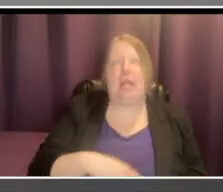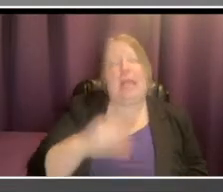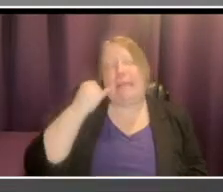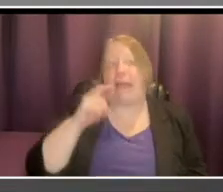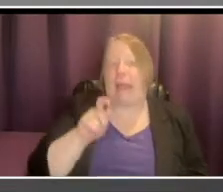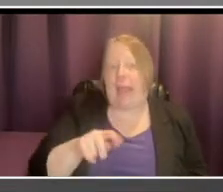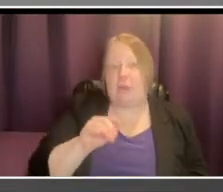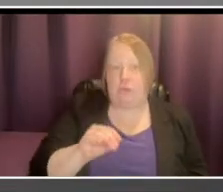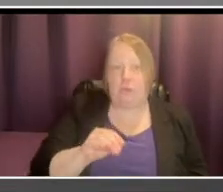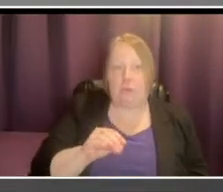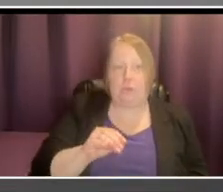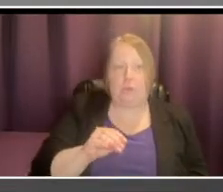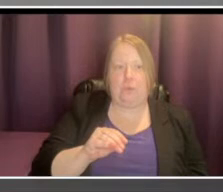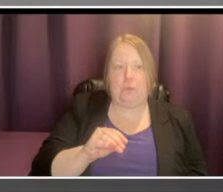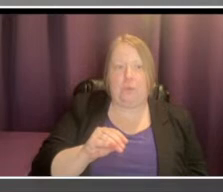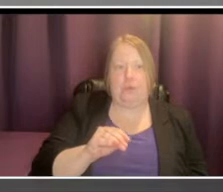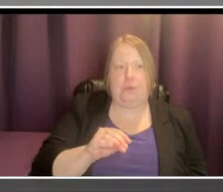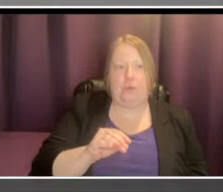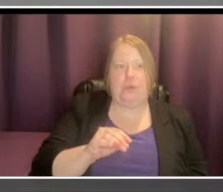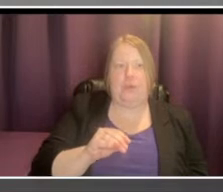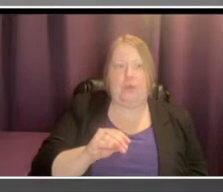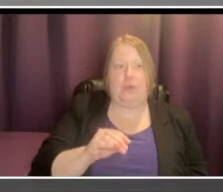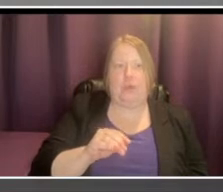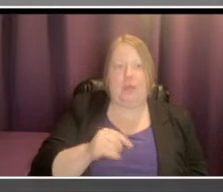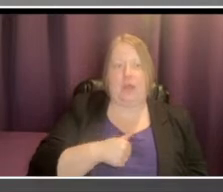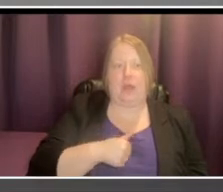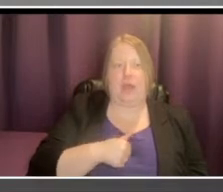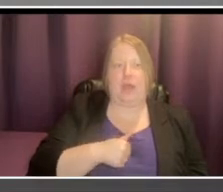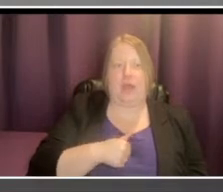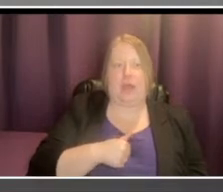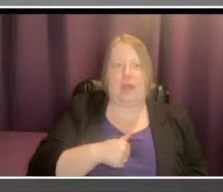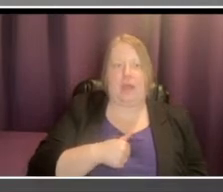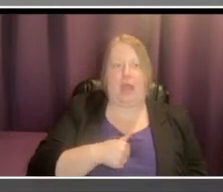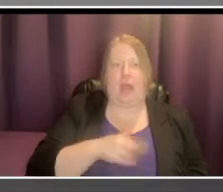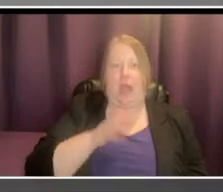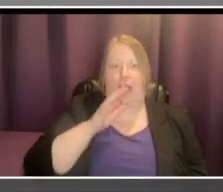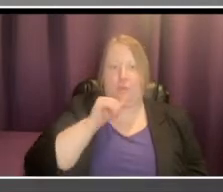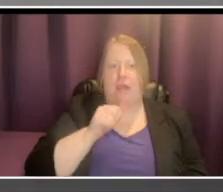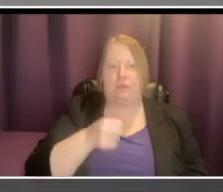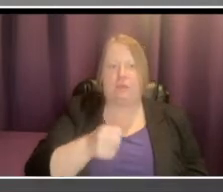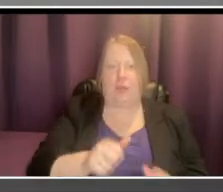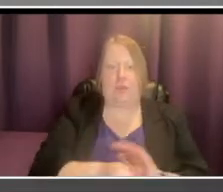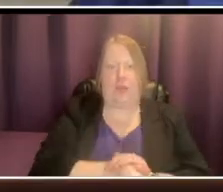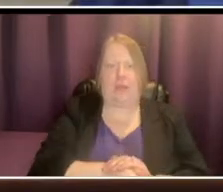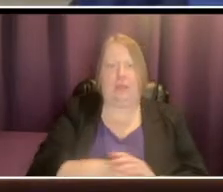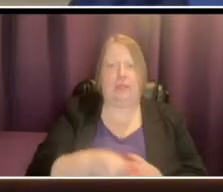nature, I would have said we got to flag this for Secret Service or something of that nature."